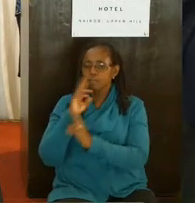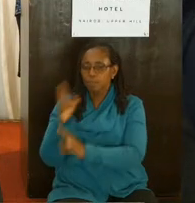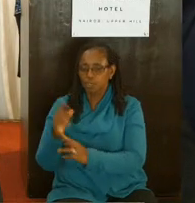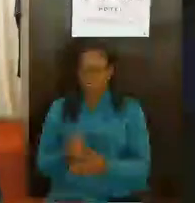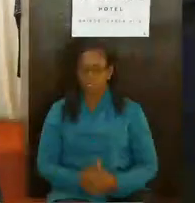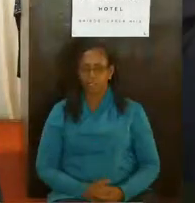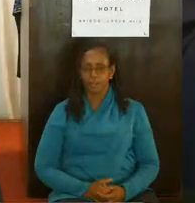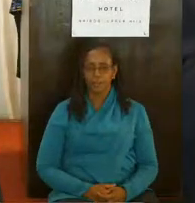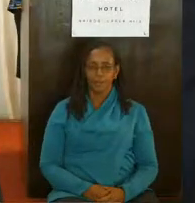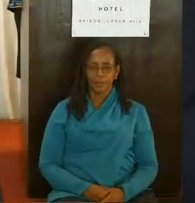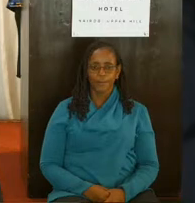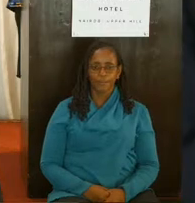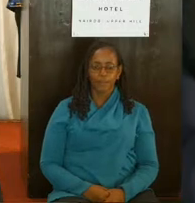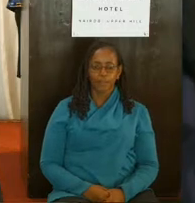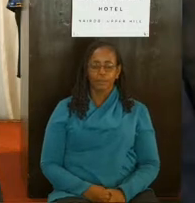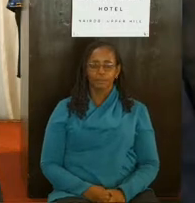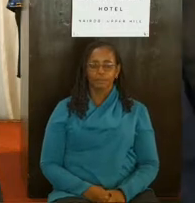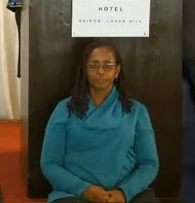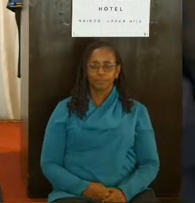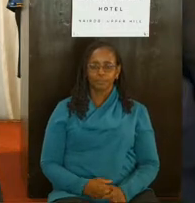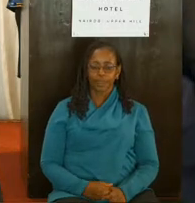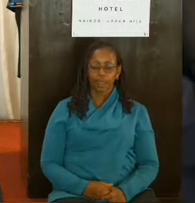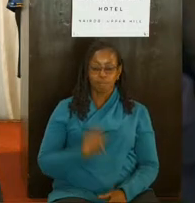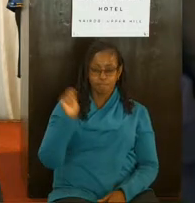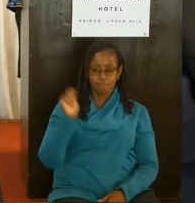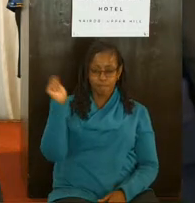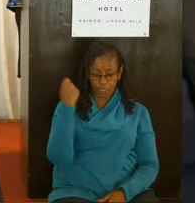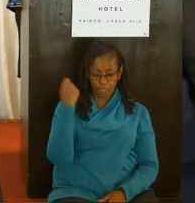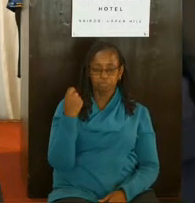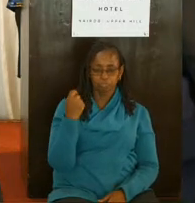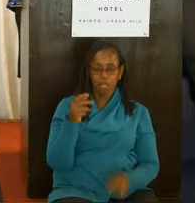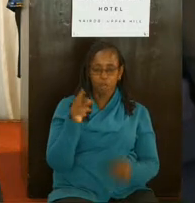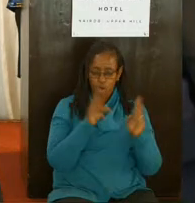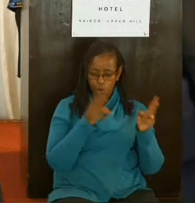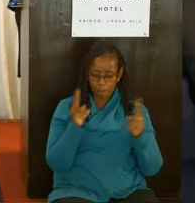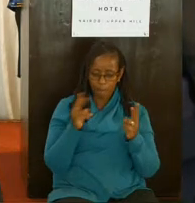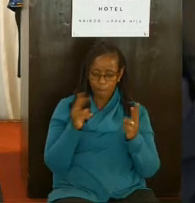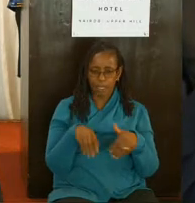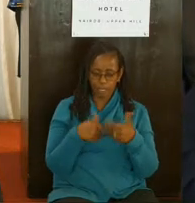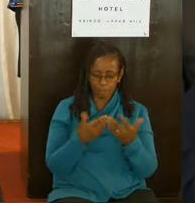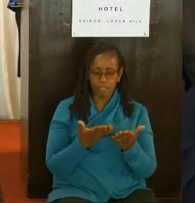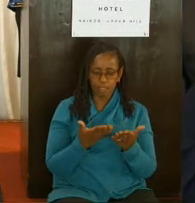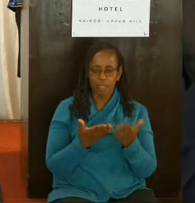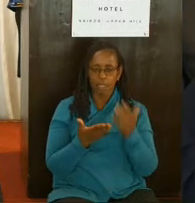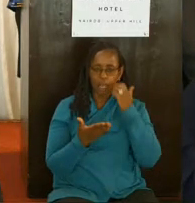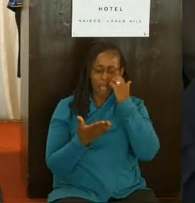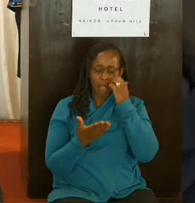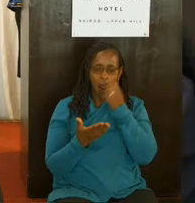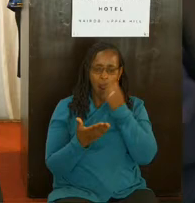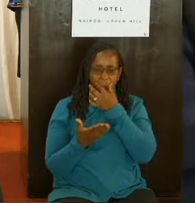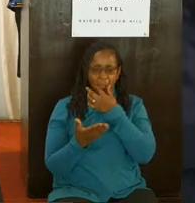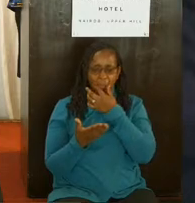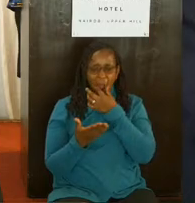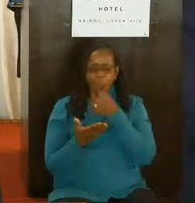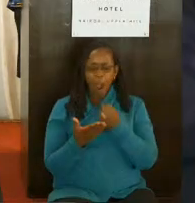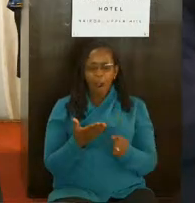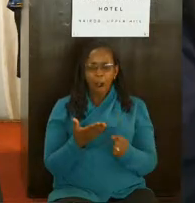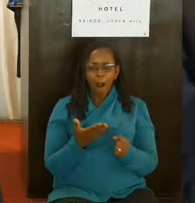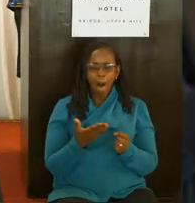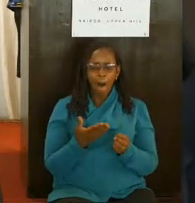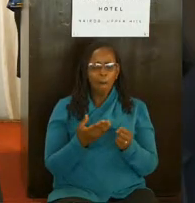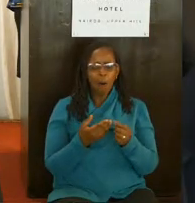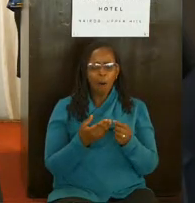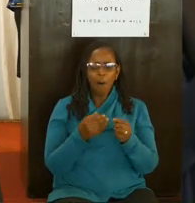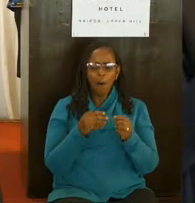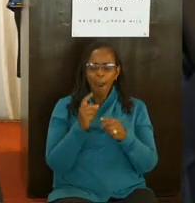the head of state um usually gives and in respect with you know what has been